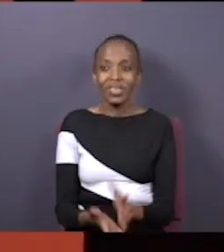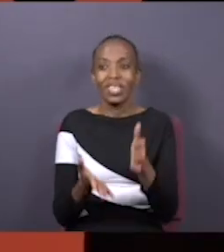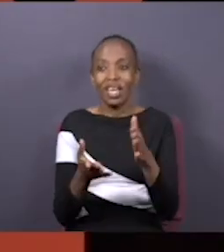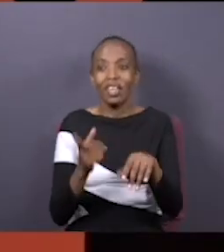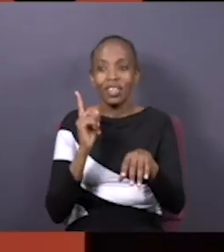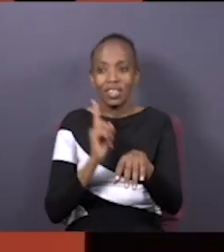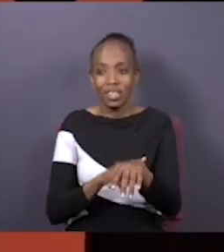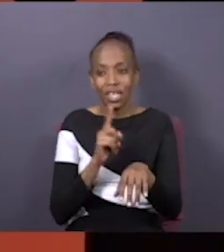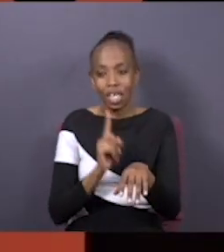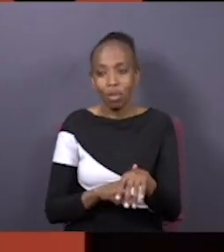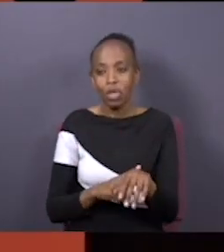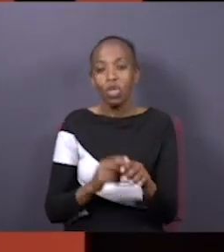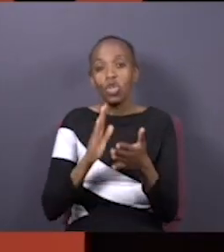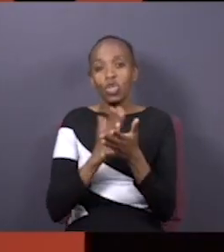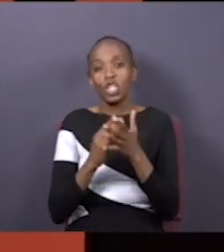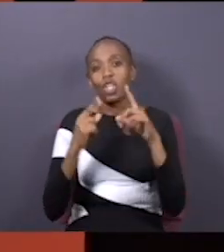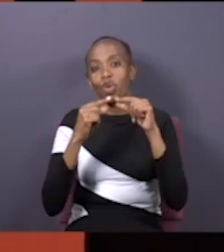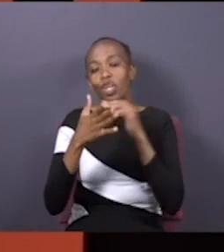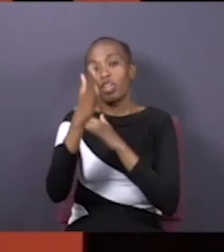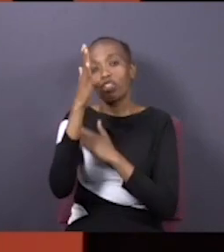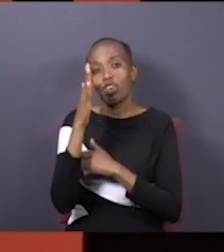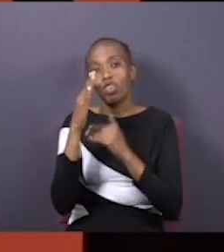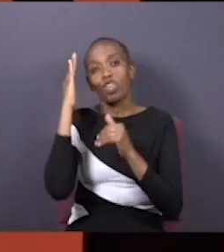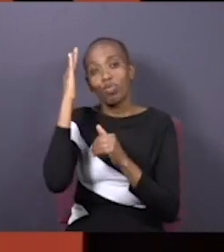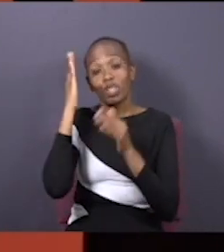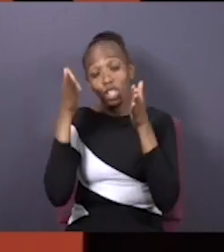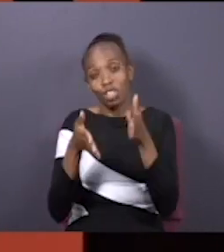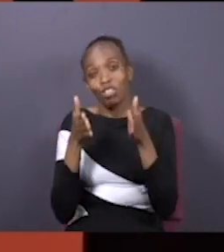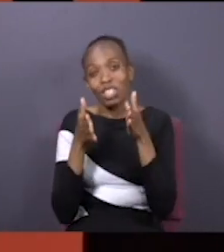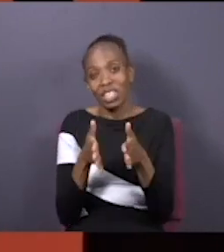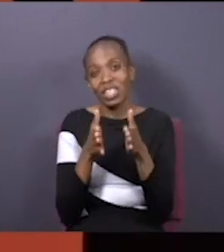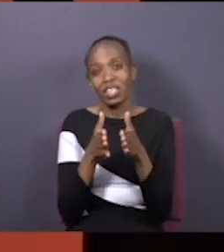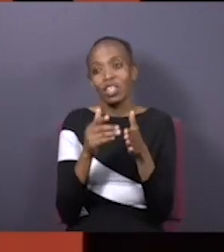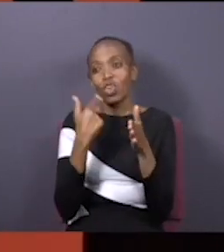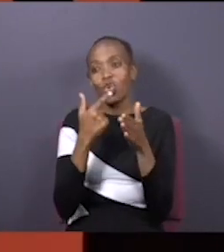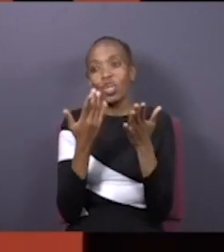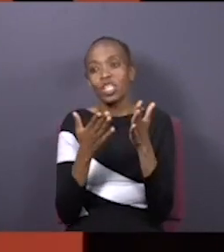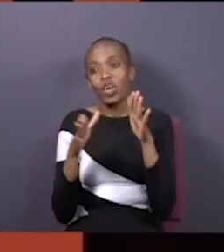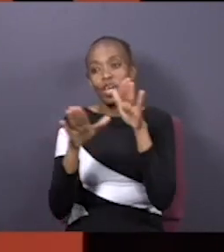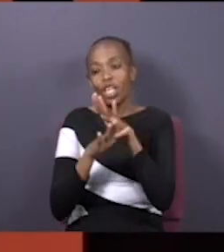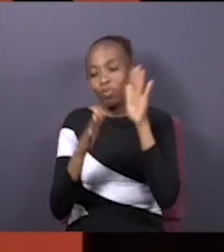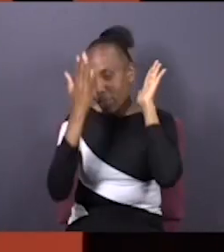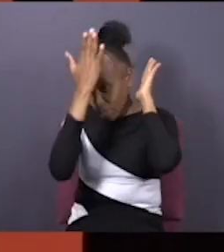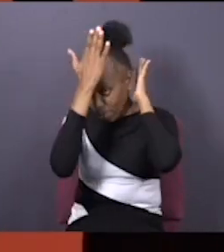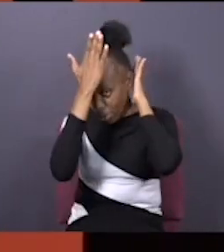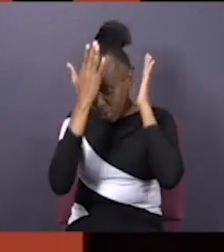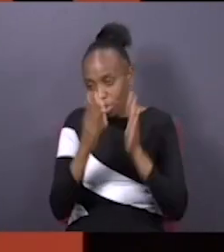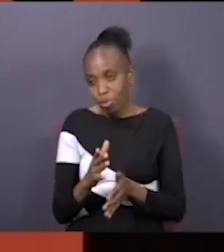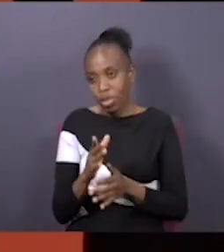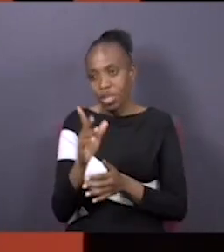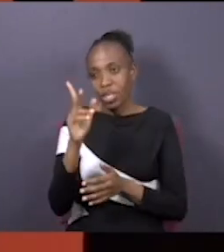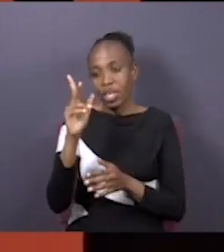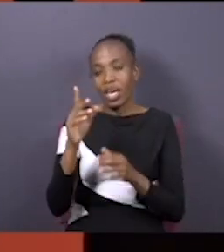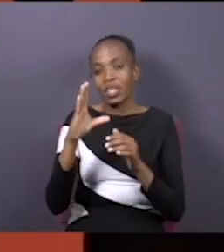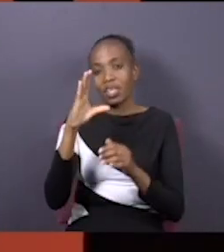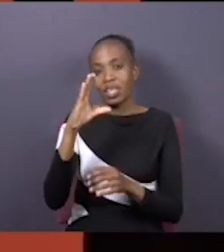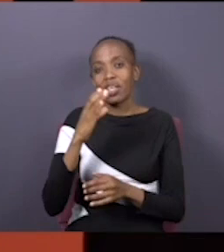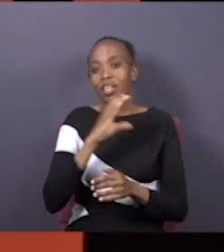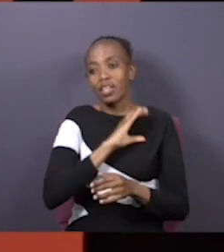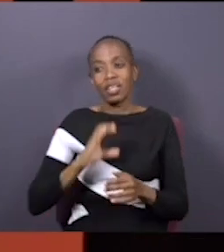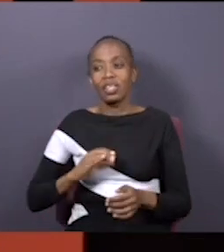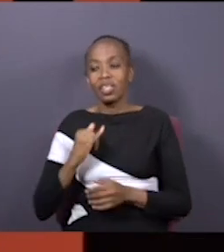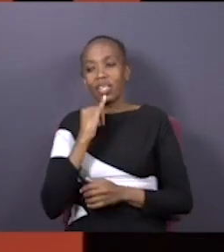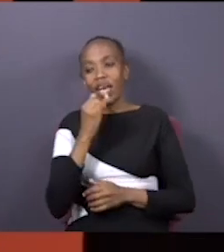And it's now time to share in the word of God with our preacher for the day, who is our deputy bishop at Christ is